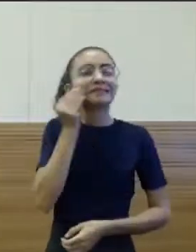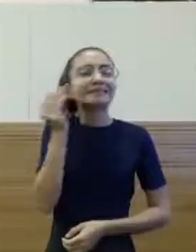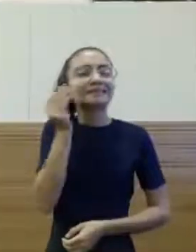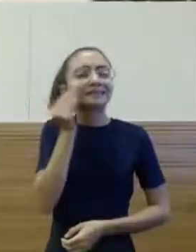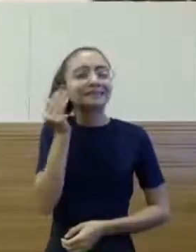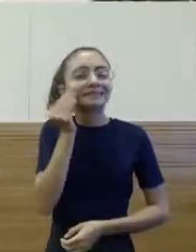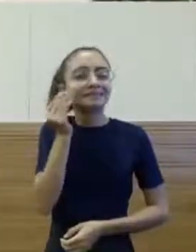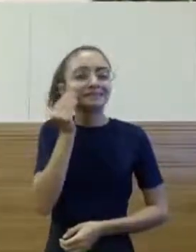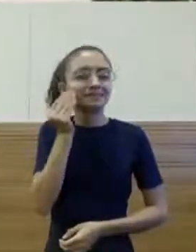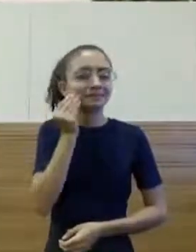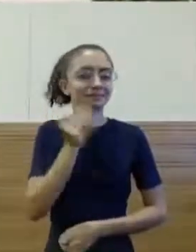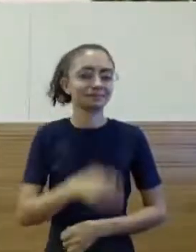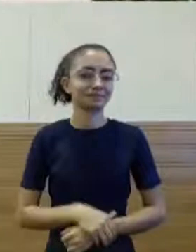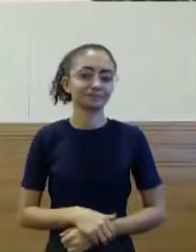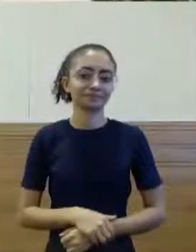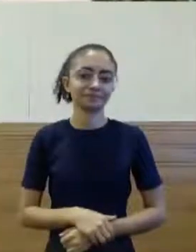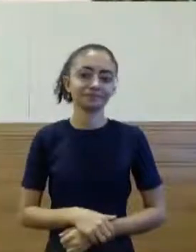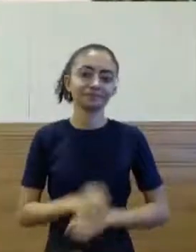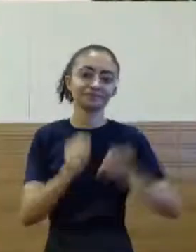questions.